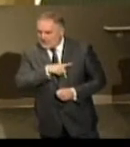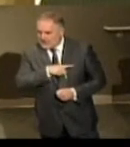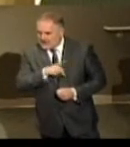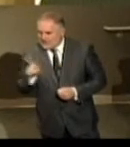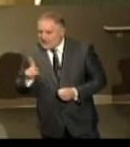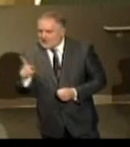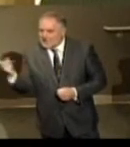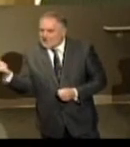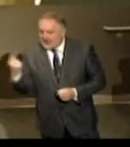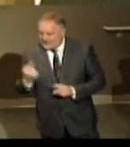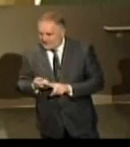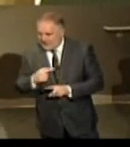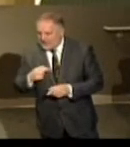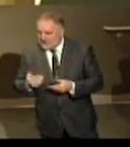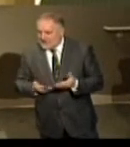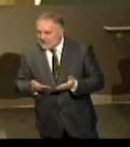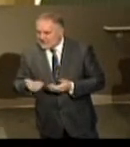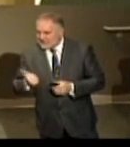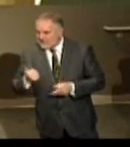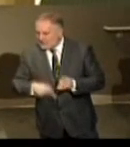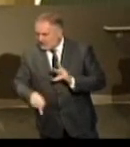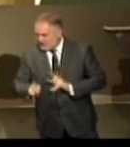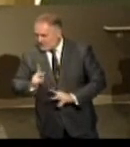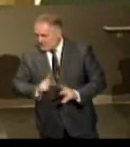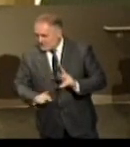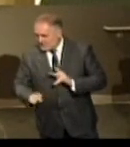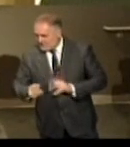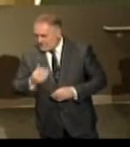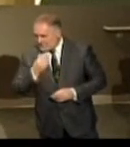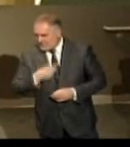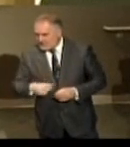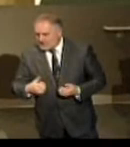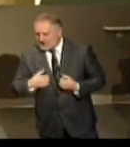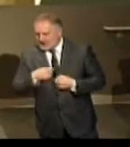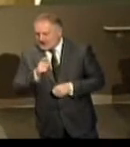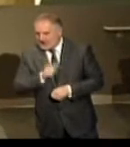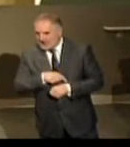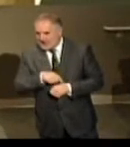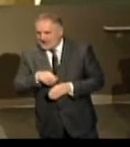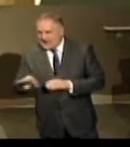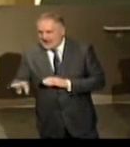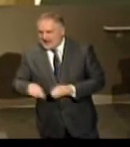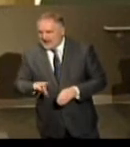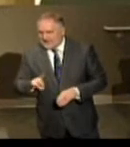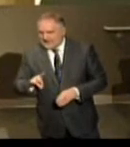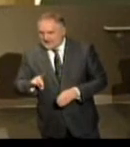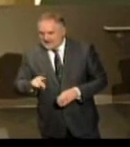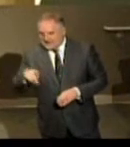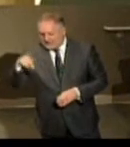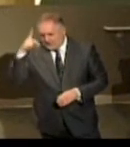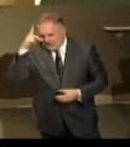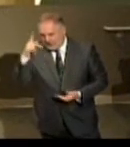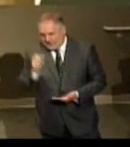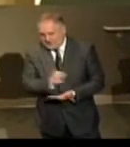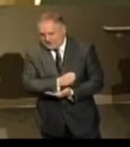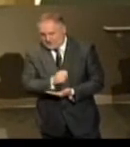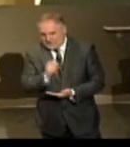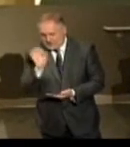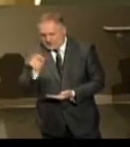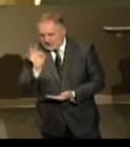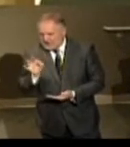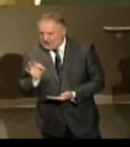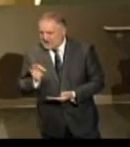you came from, and you'll serve other people. I wish I had time, but I don't. In Acts 17, Paul is preaching on Mars